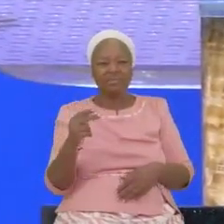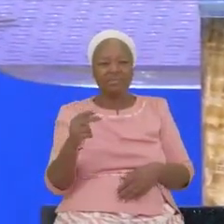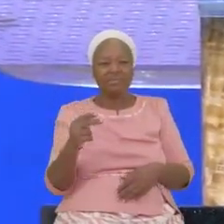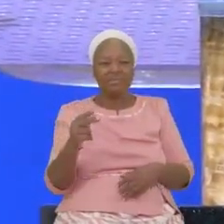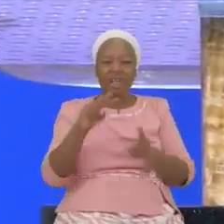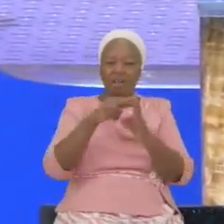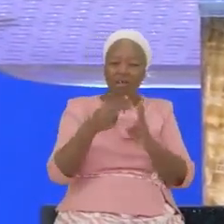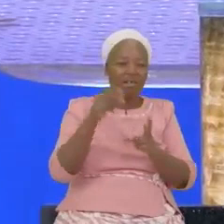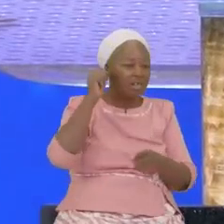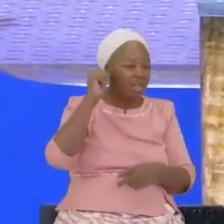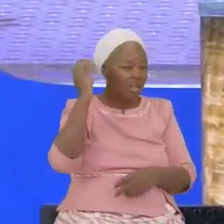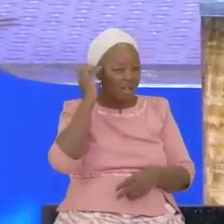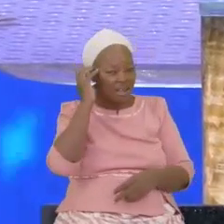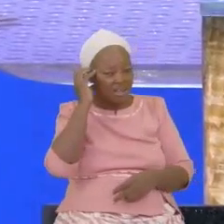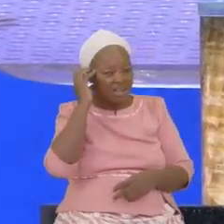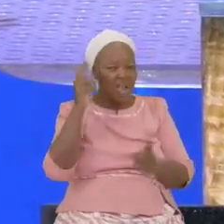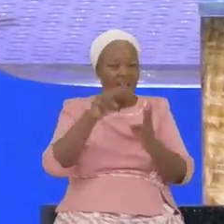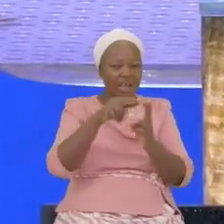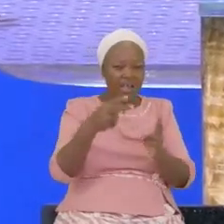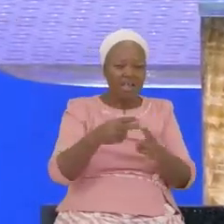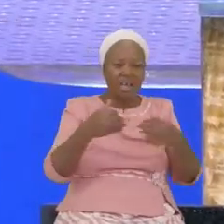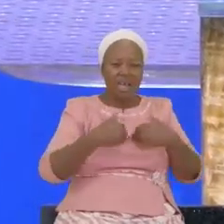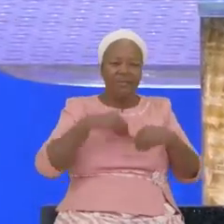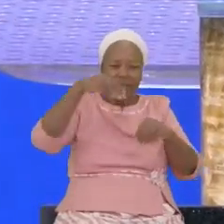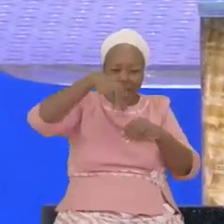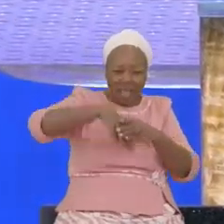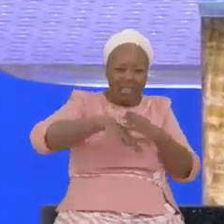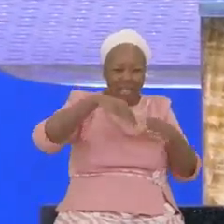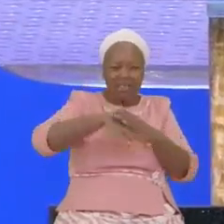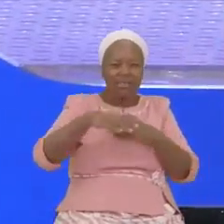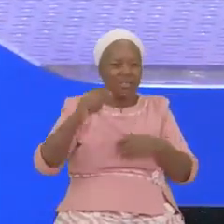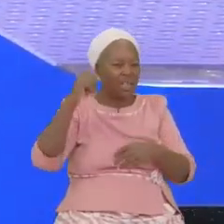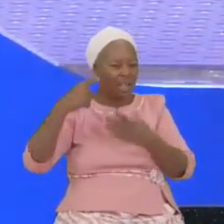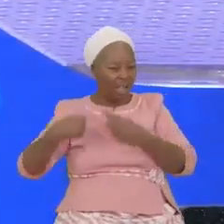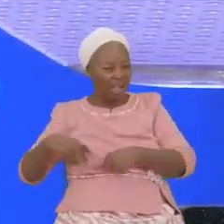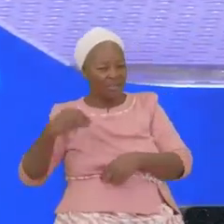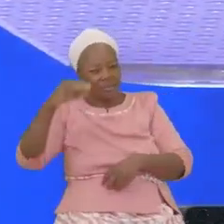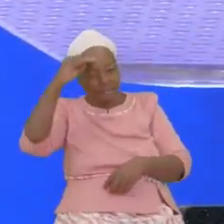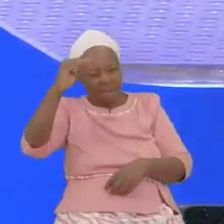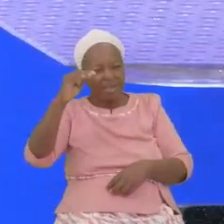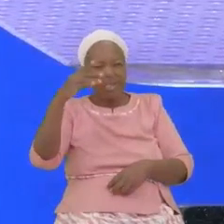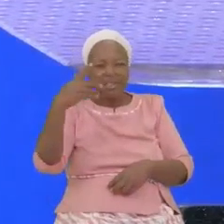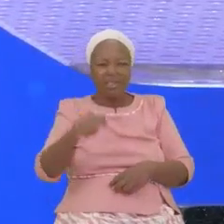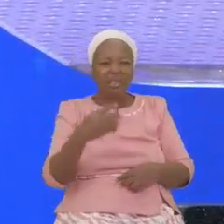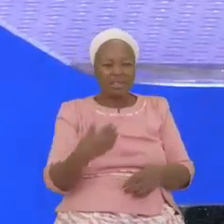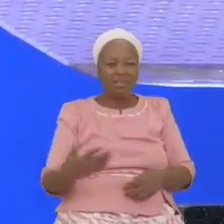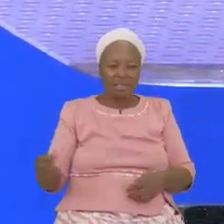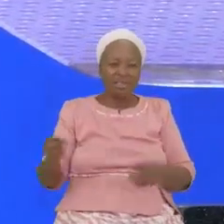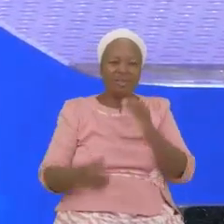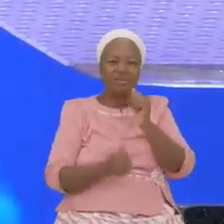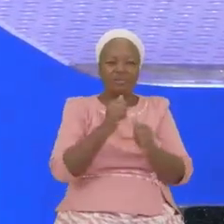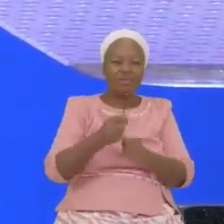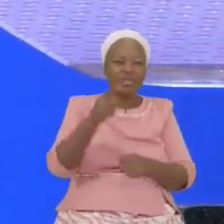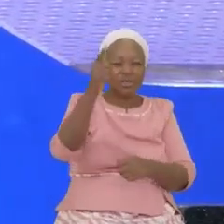no ear heard, neither have entered into the heart of man the things